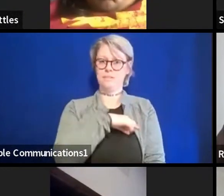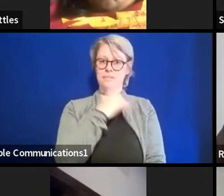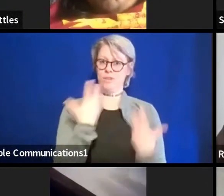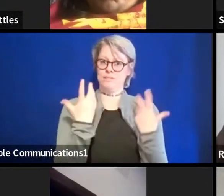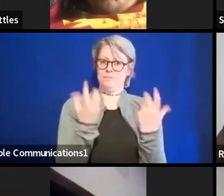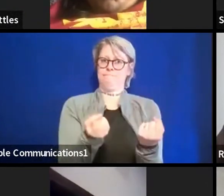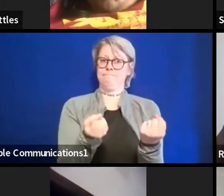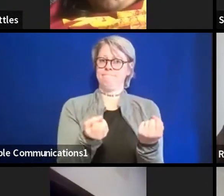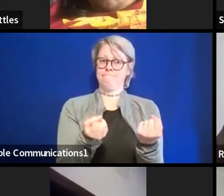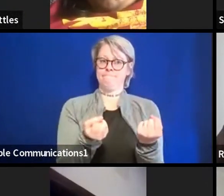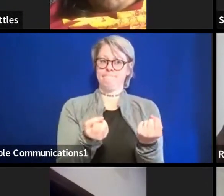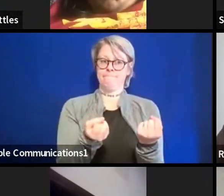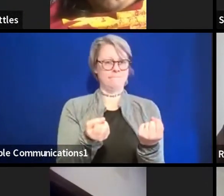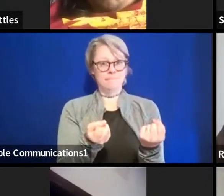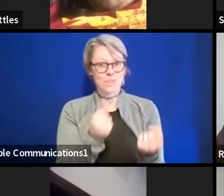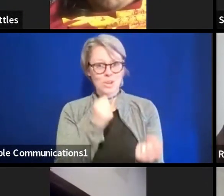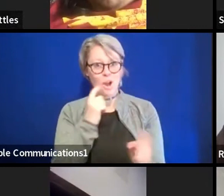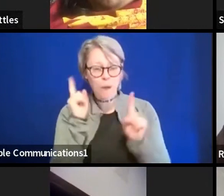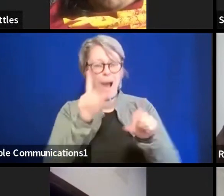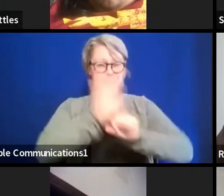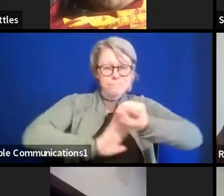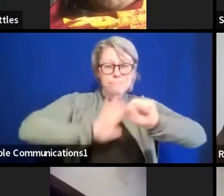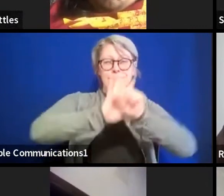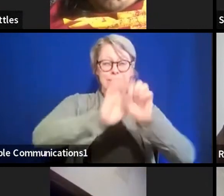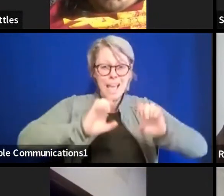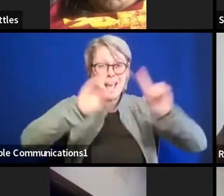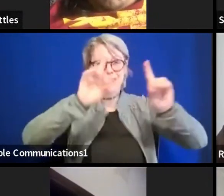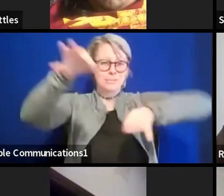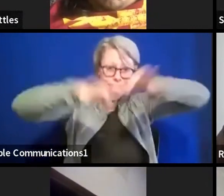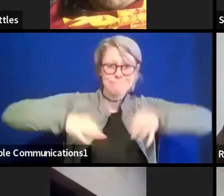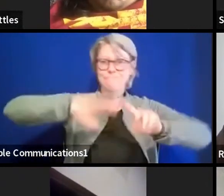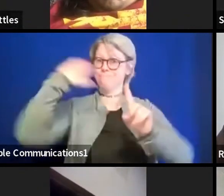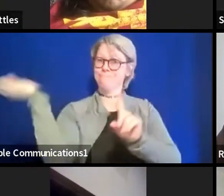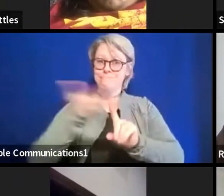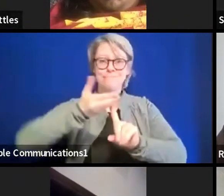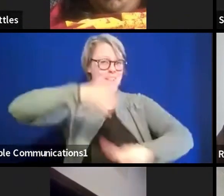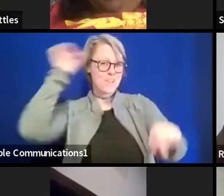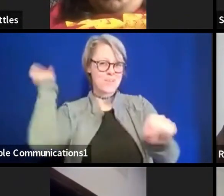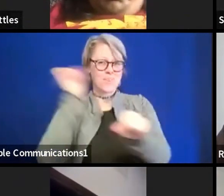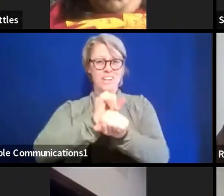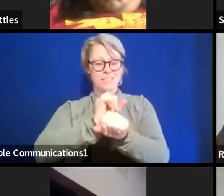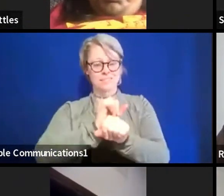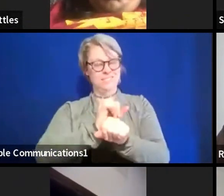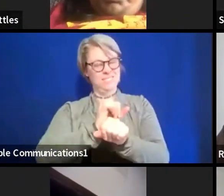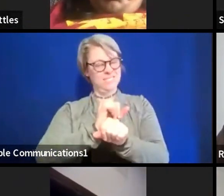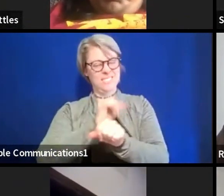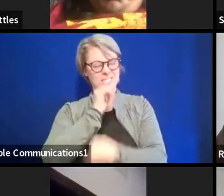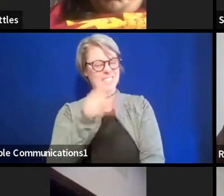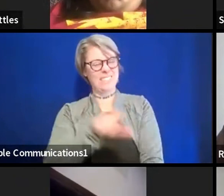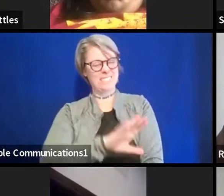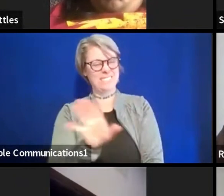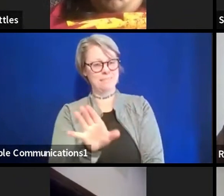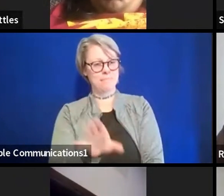healing, not for work. You have to go to work now and educate the healthcare workers. No,